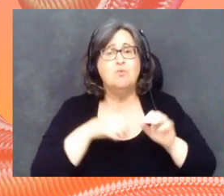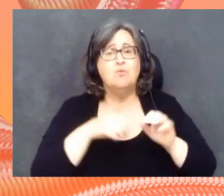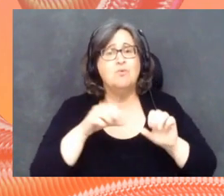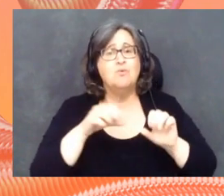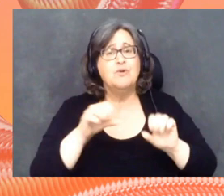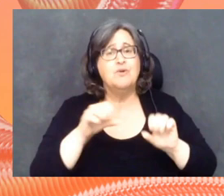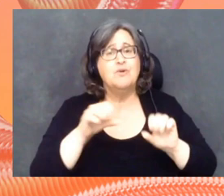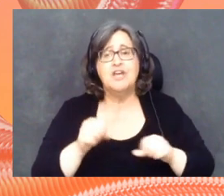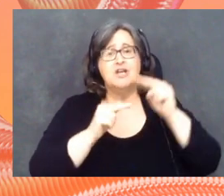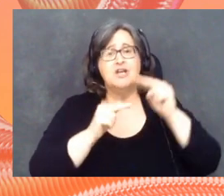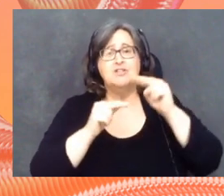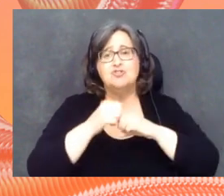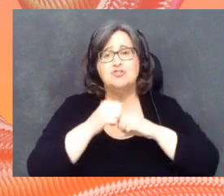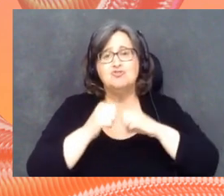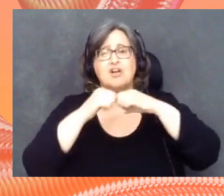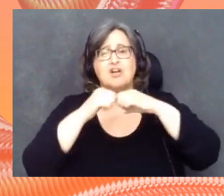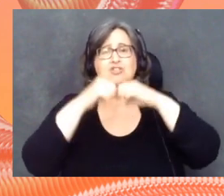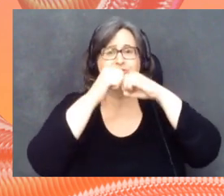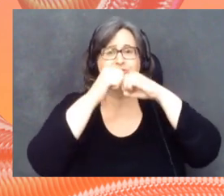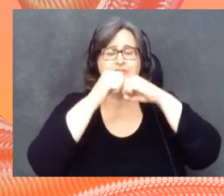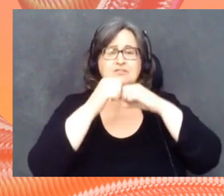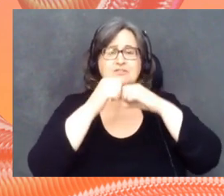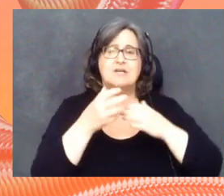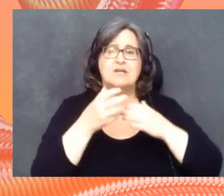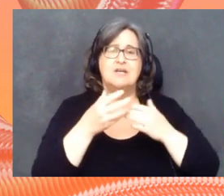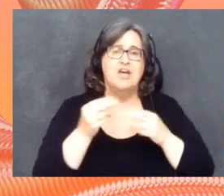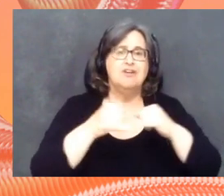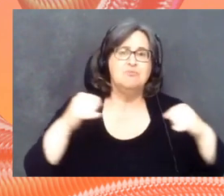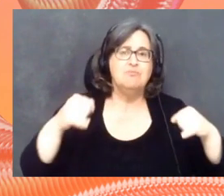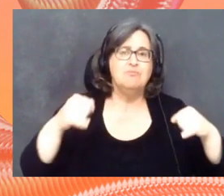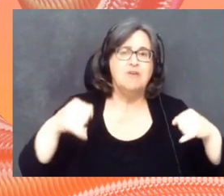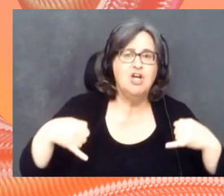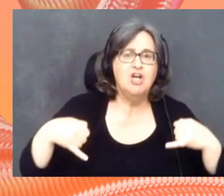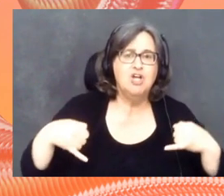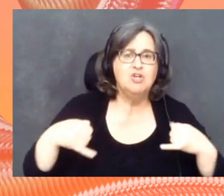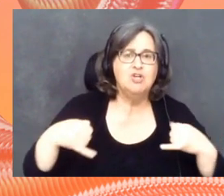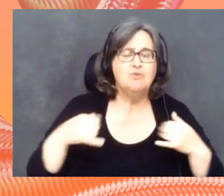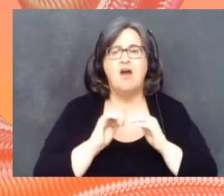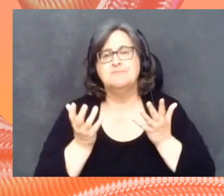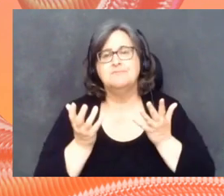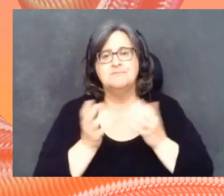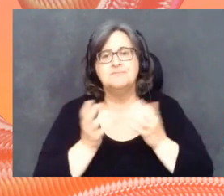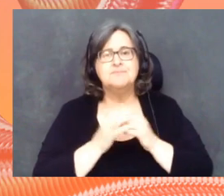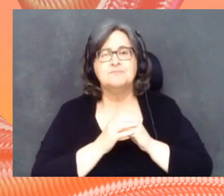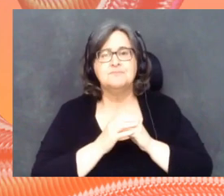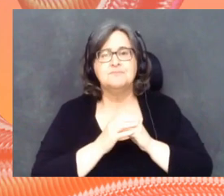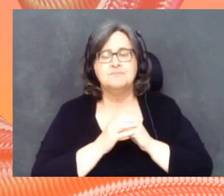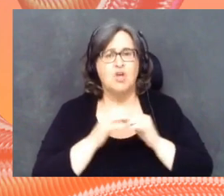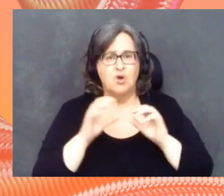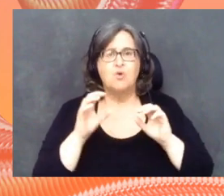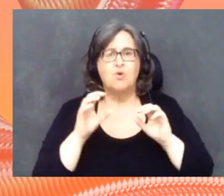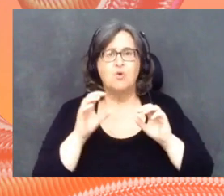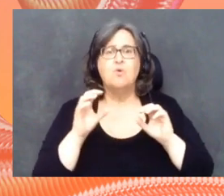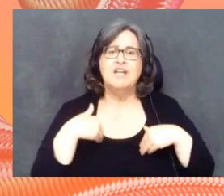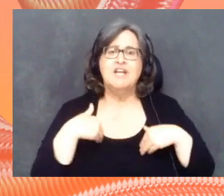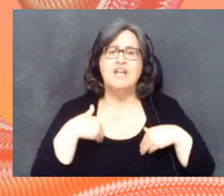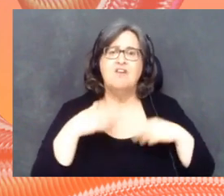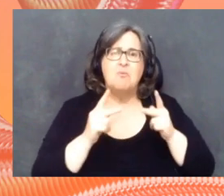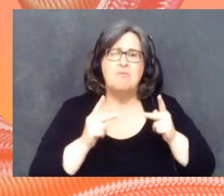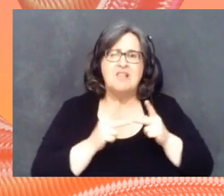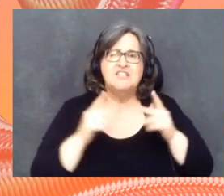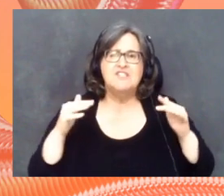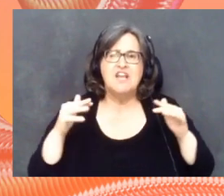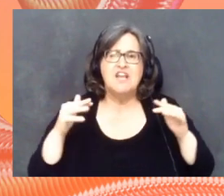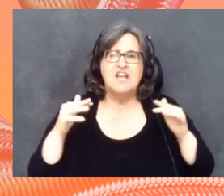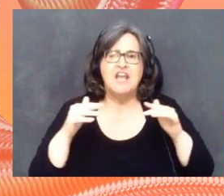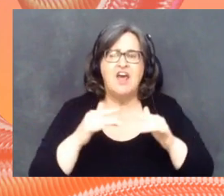structures and build boundaries and have like a compartment for us to gather within so that the moon